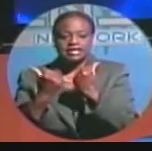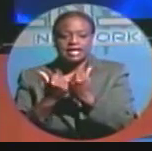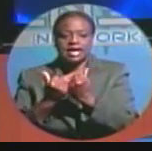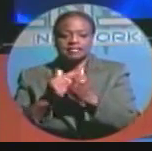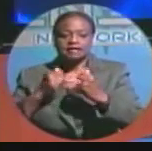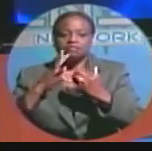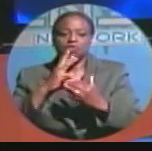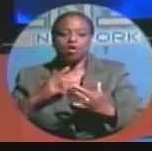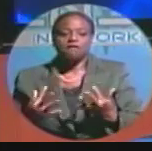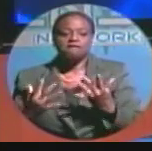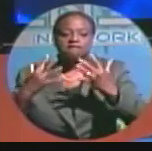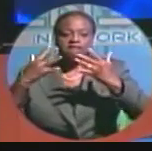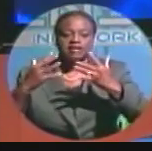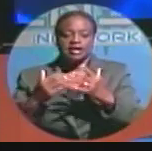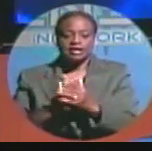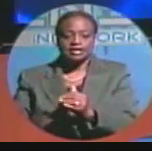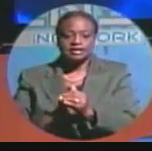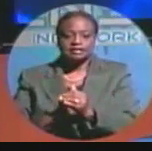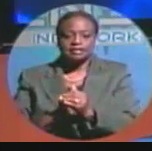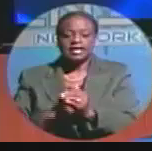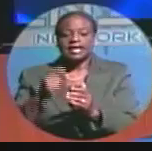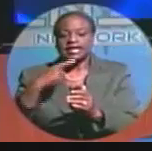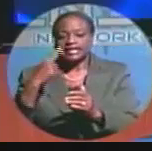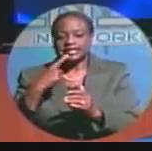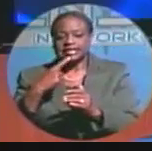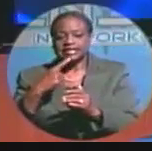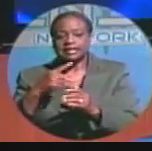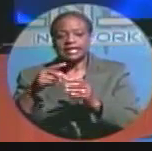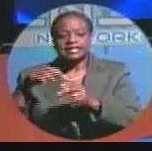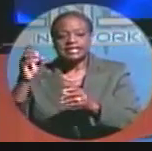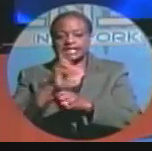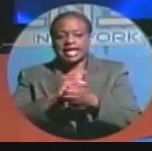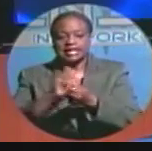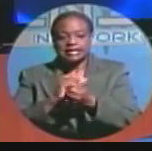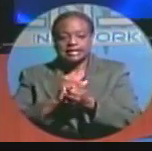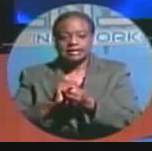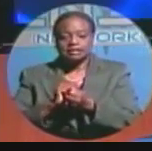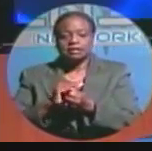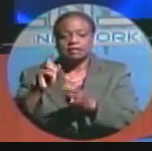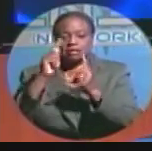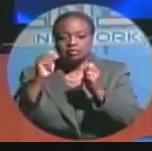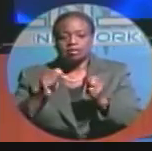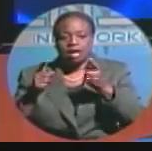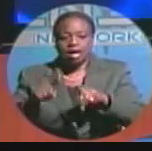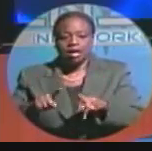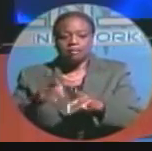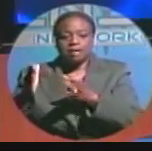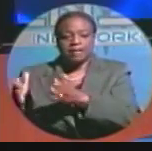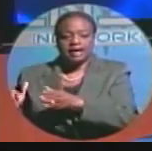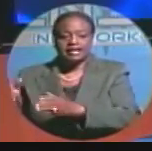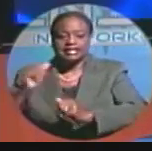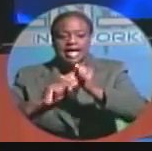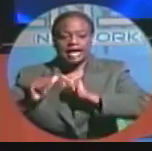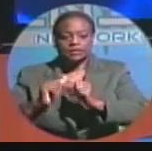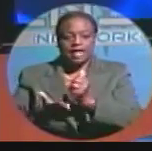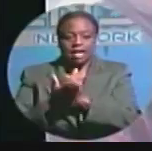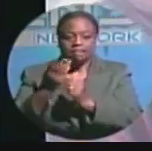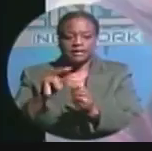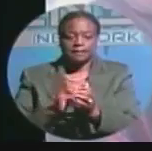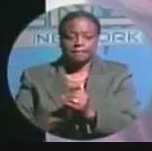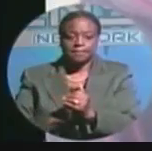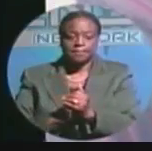says the Disaster Preparedness Act seeks to protect Bahamans living in these areas during and after the storm.